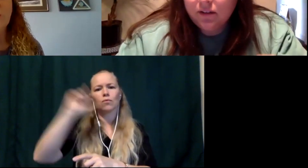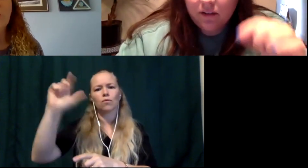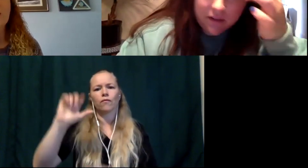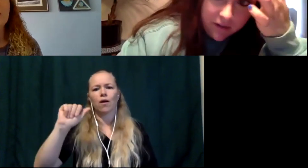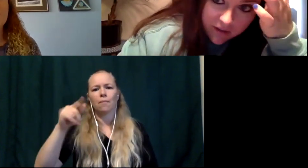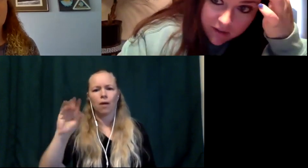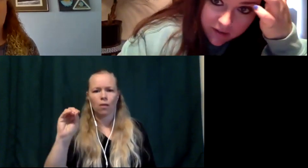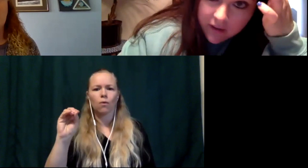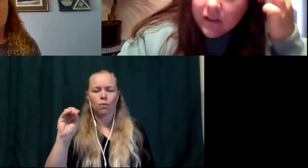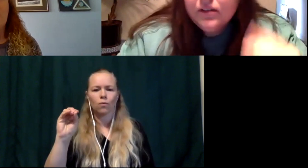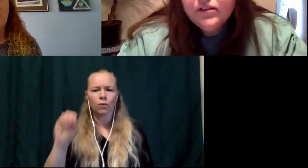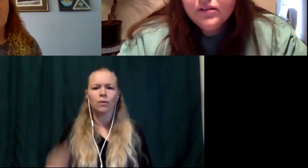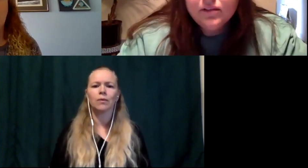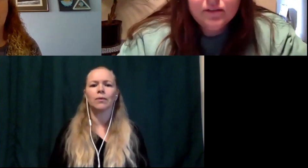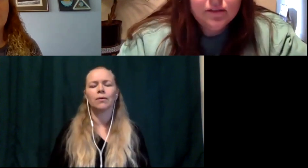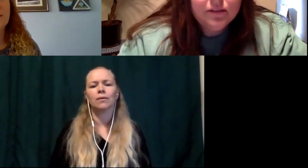So,